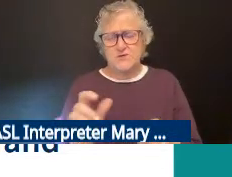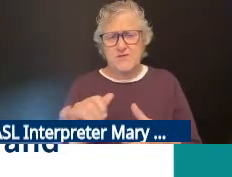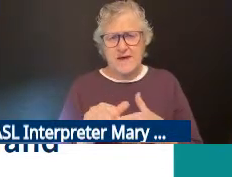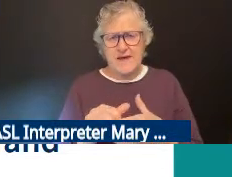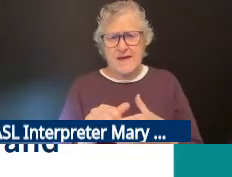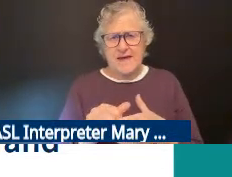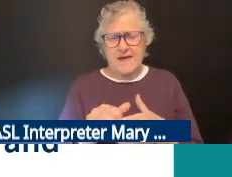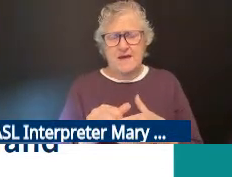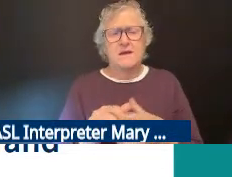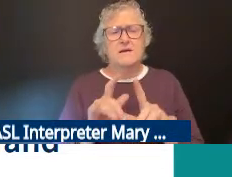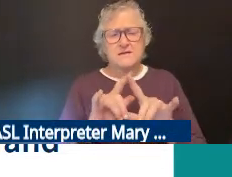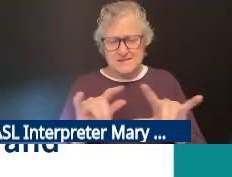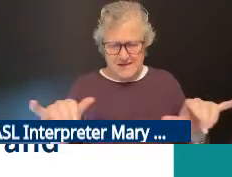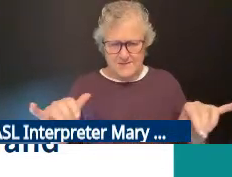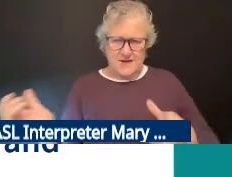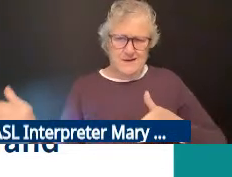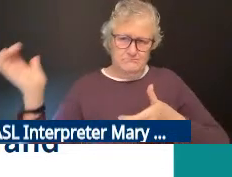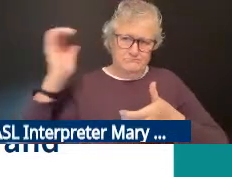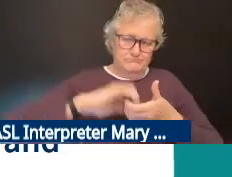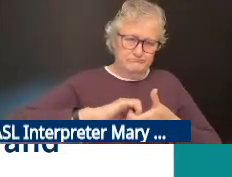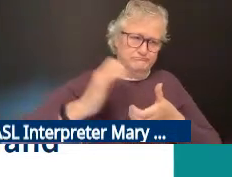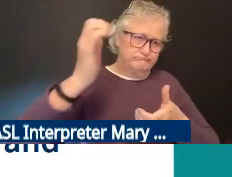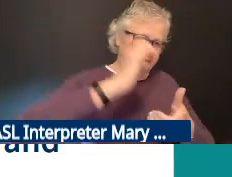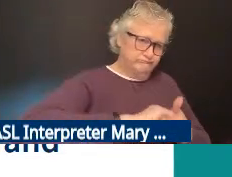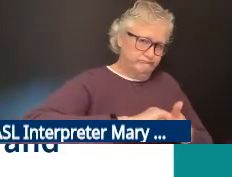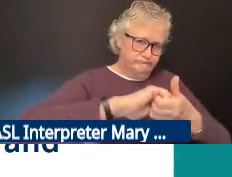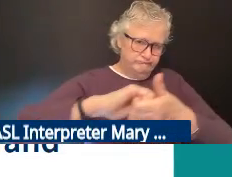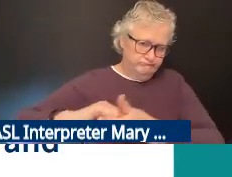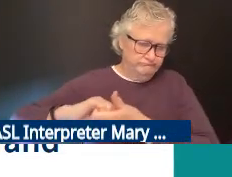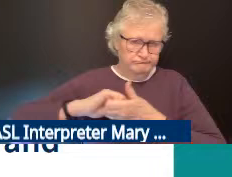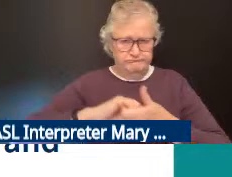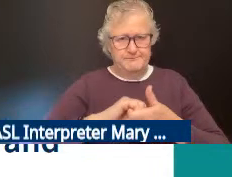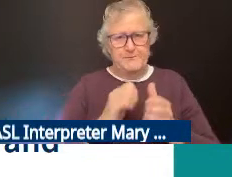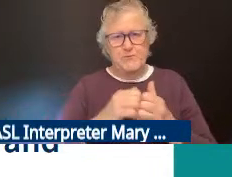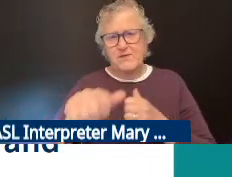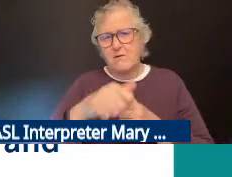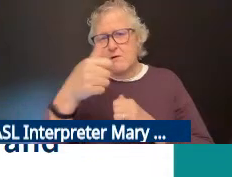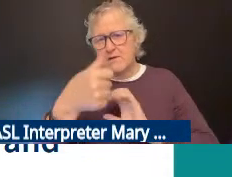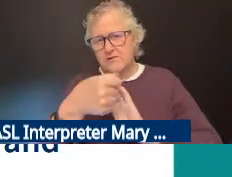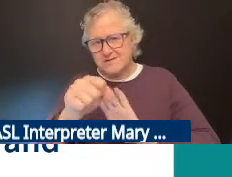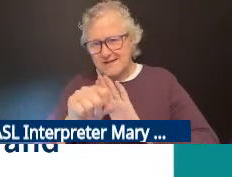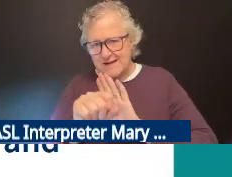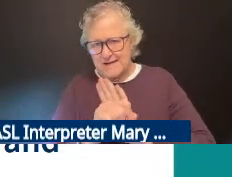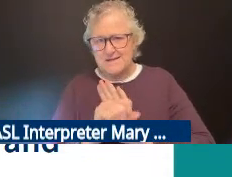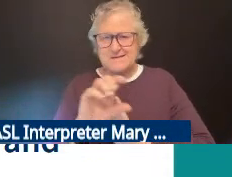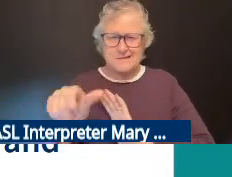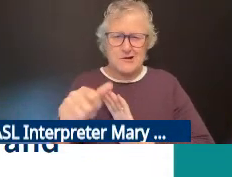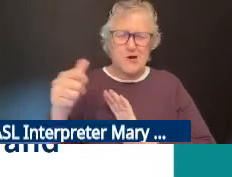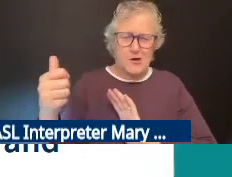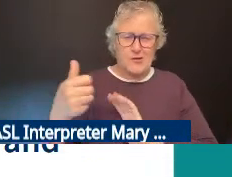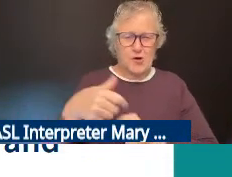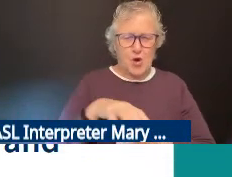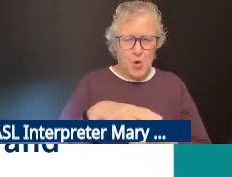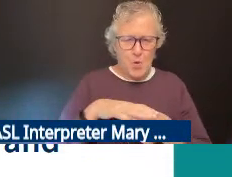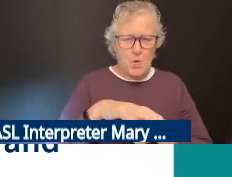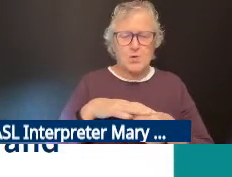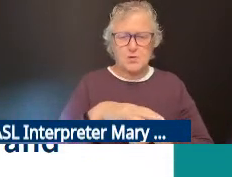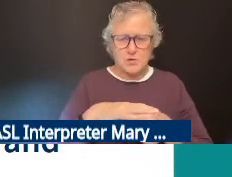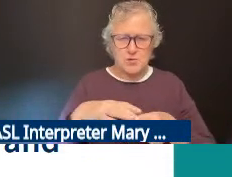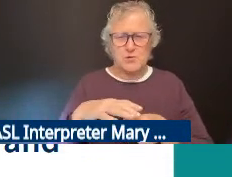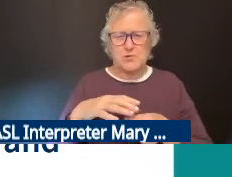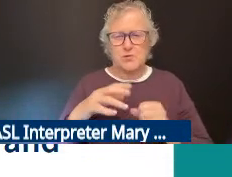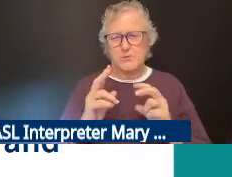partners to ensure that the refinements are made that'll be included, like I said, in the final supplemental that will be published